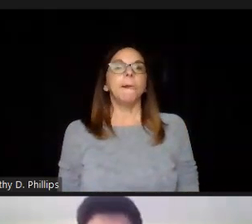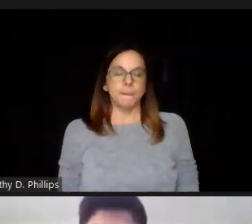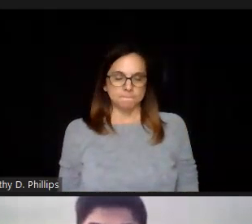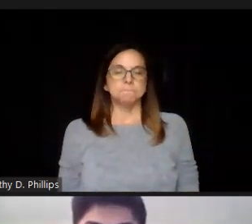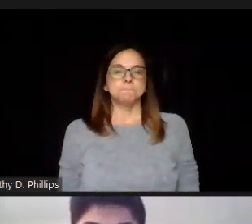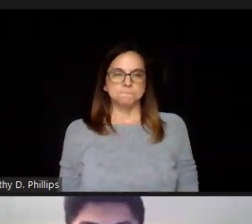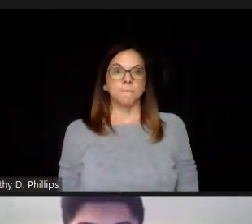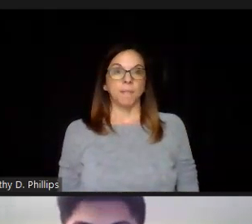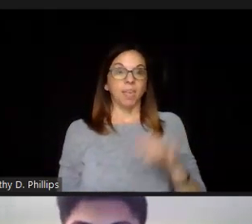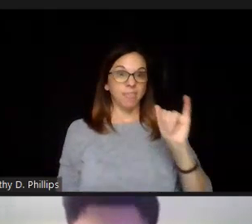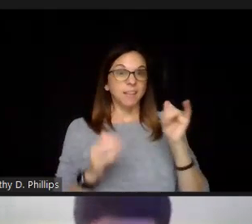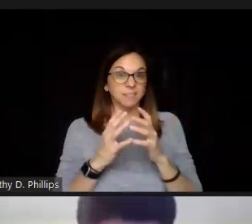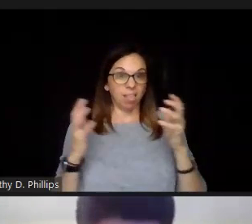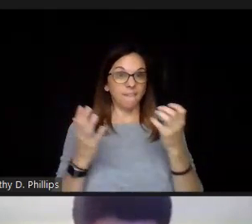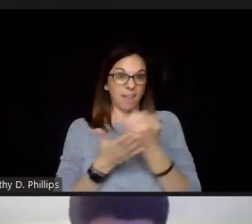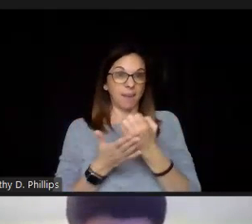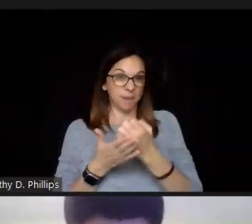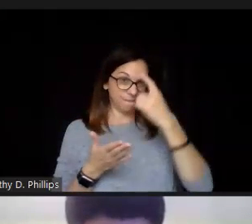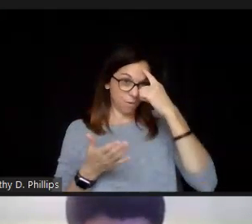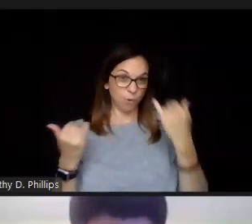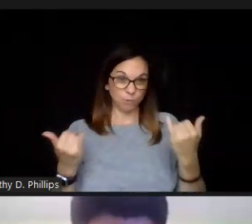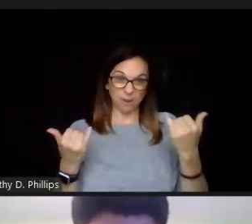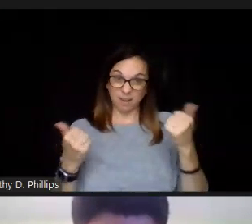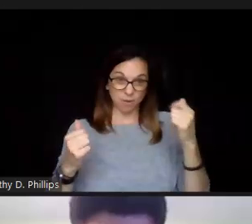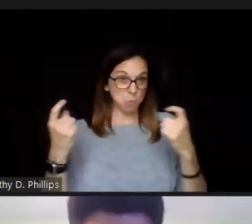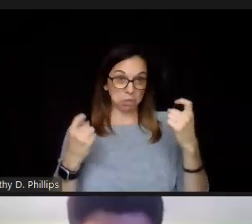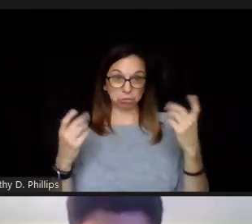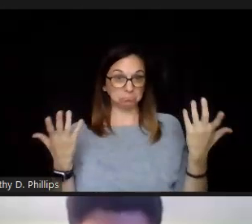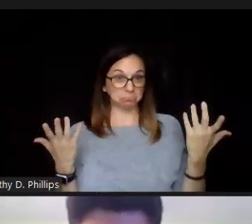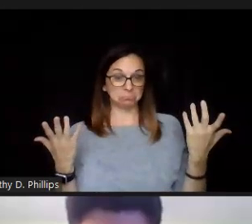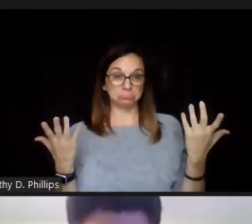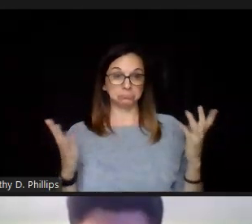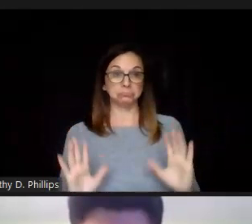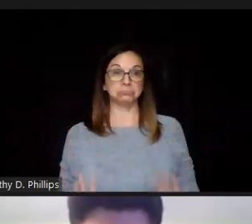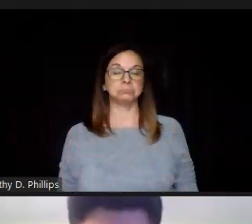Okay, that's a lot of economics for today. Any questions about that?